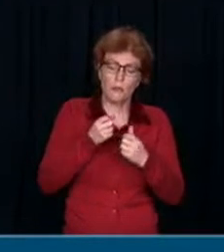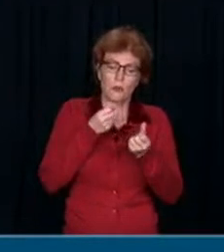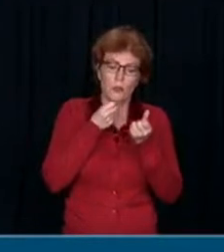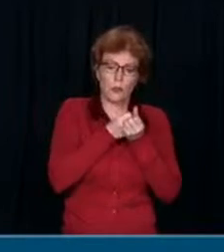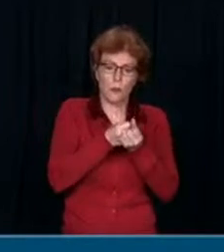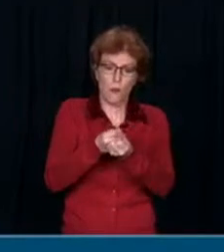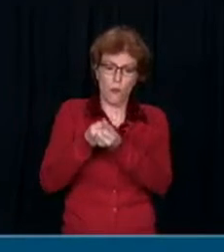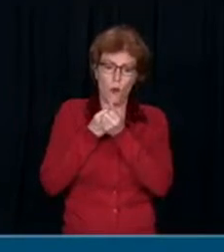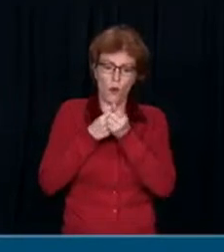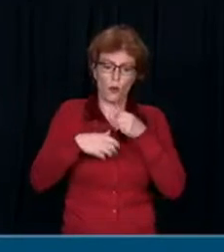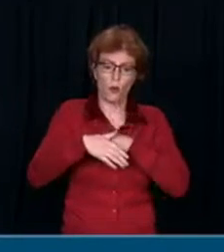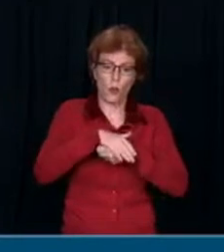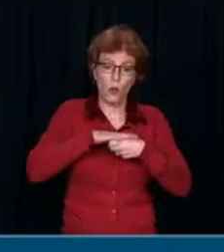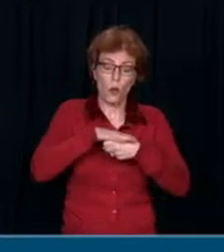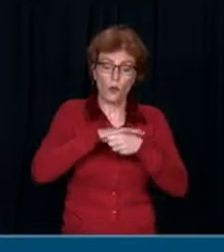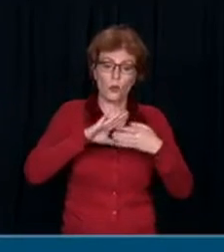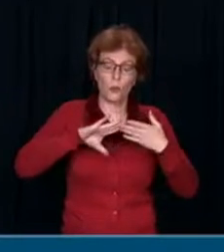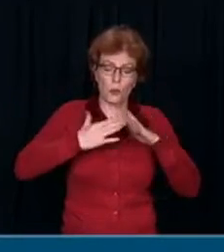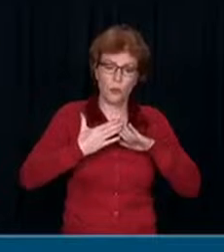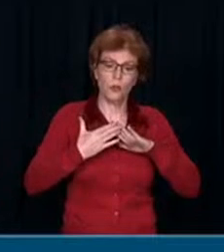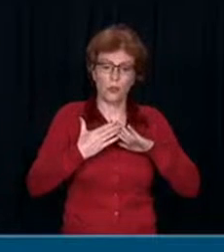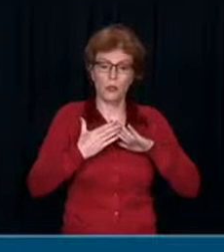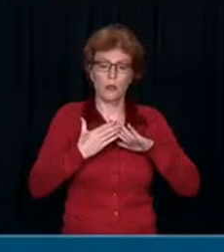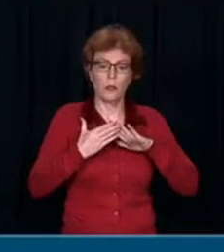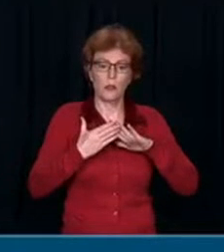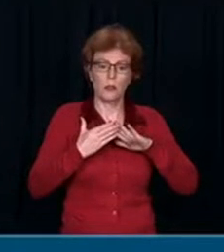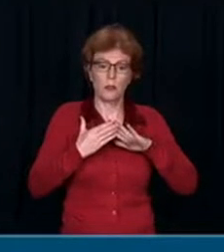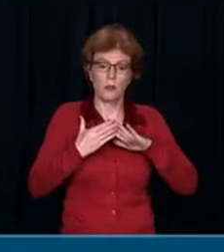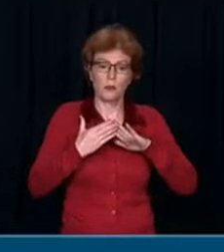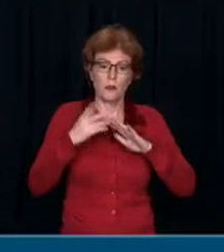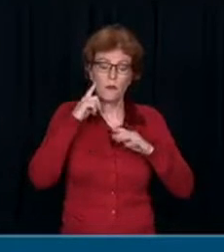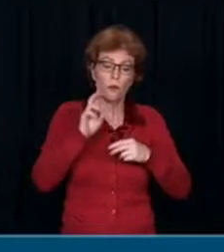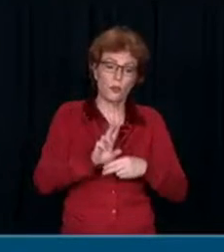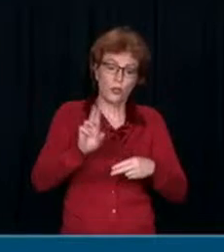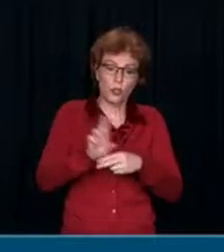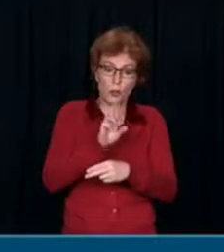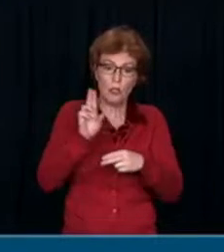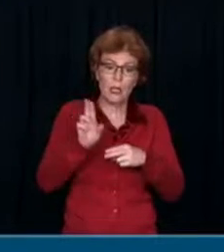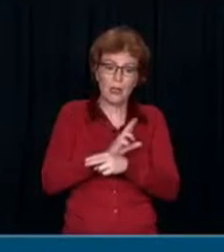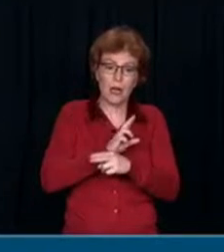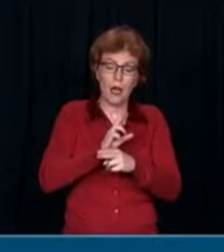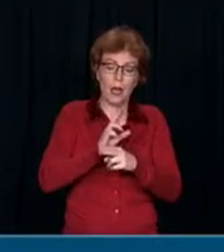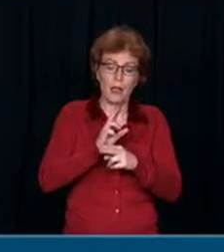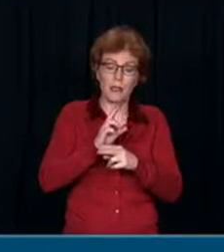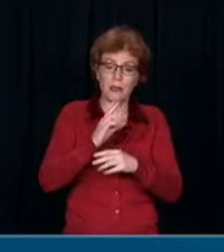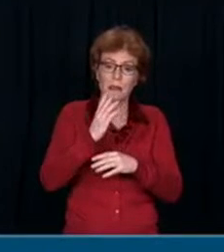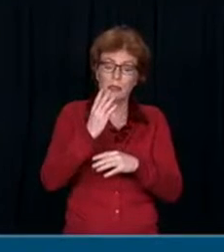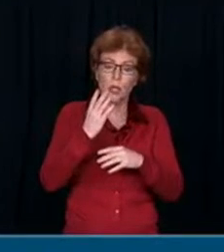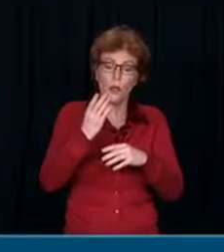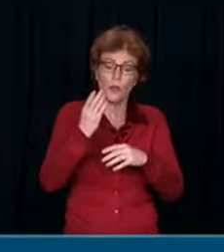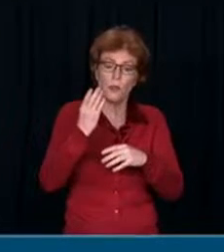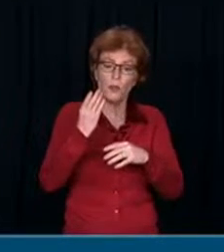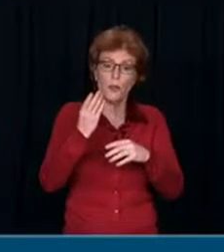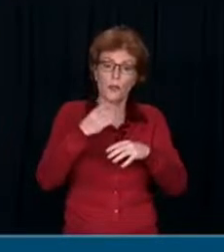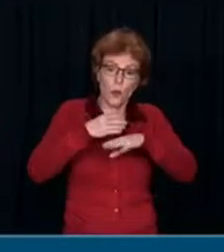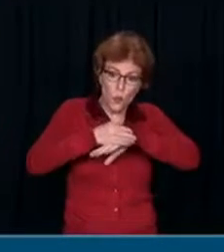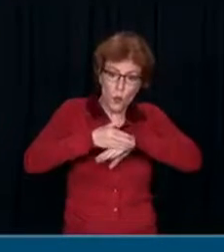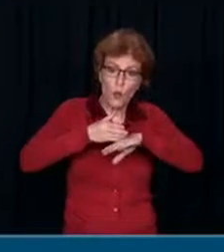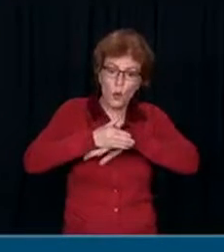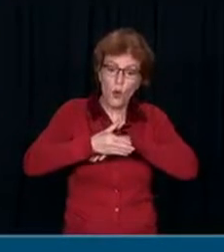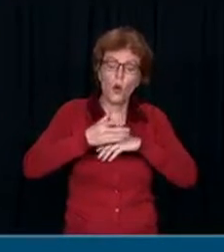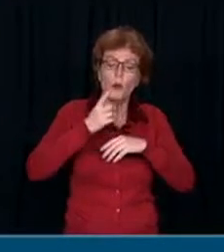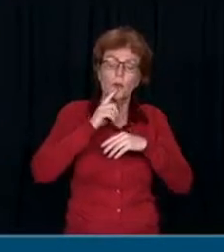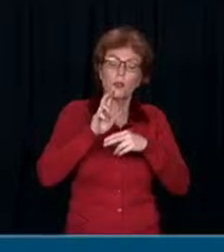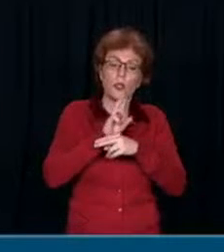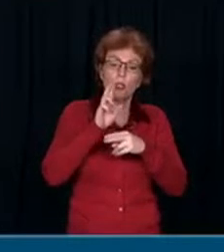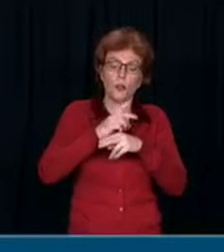support local communities to utilize the timber so that we could be able to utilize that